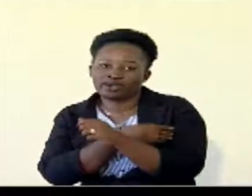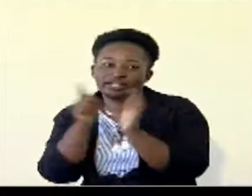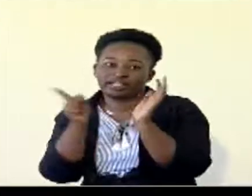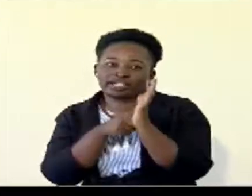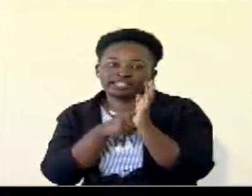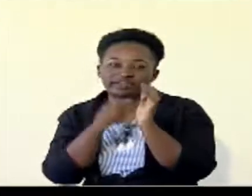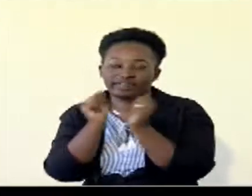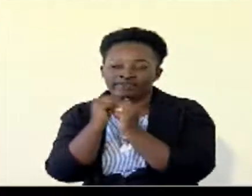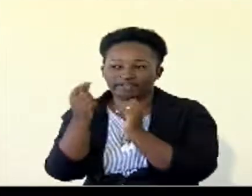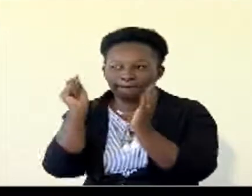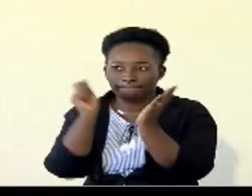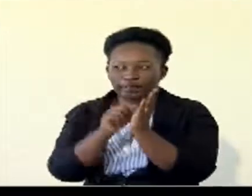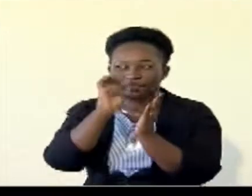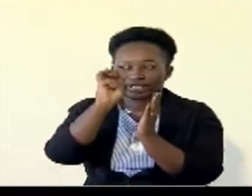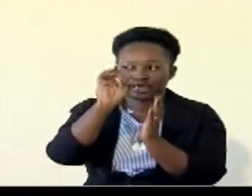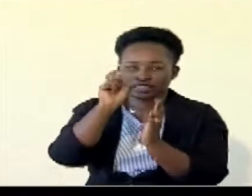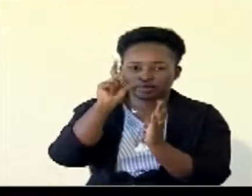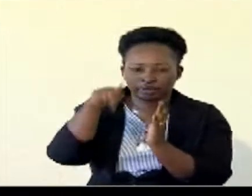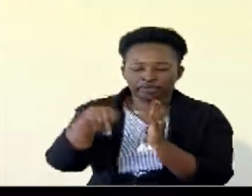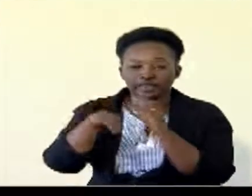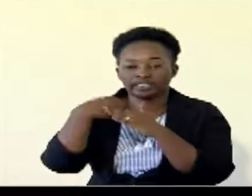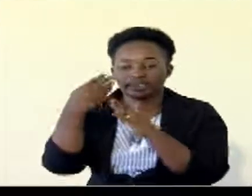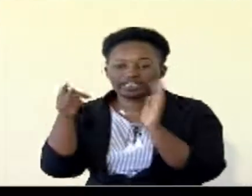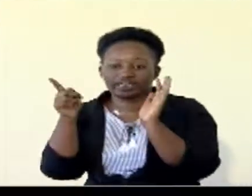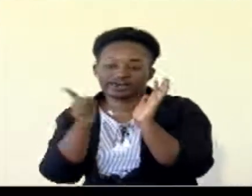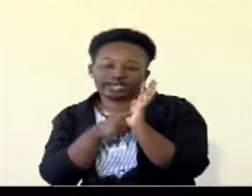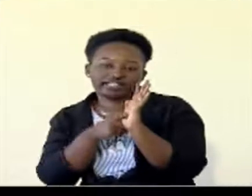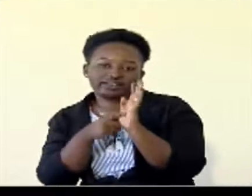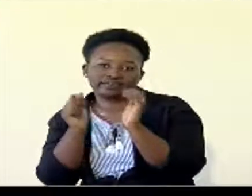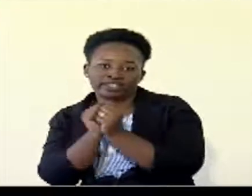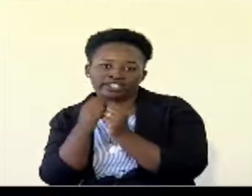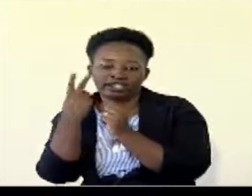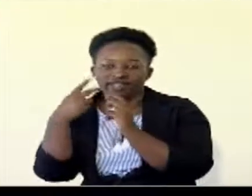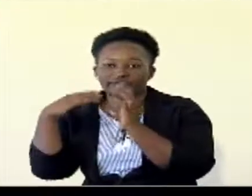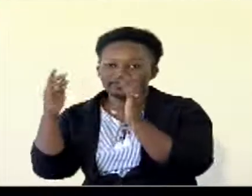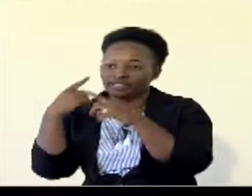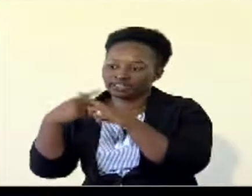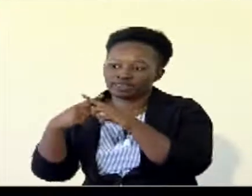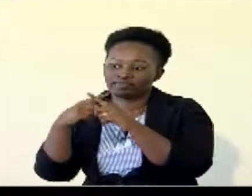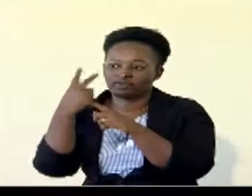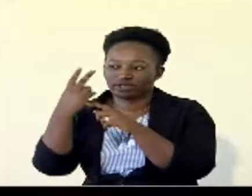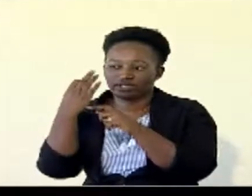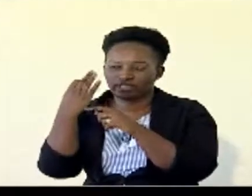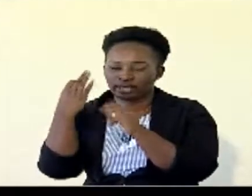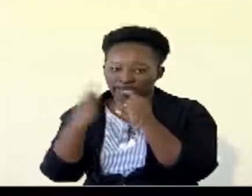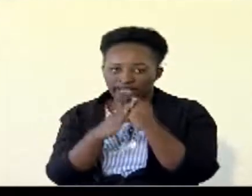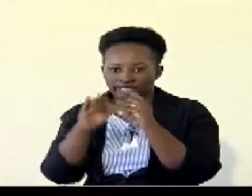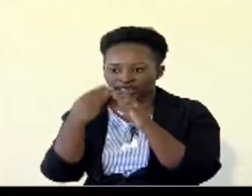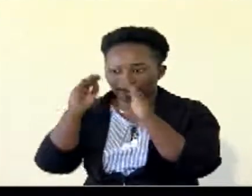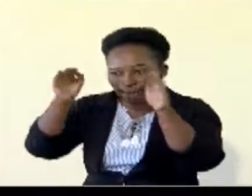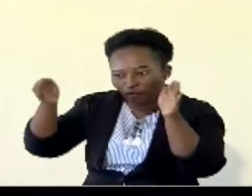exponent, then negative 11, then times 28, times 28. Then close your